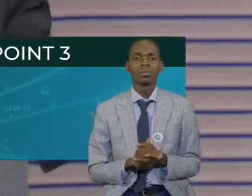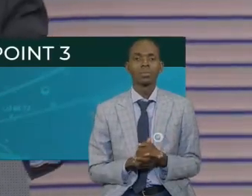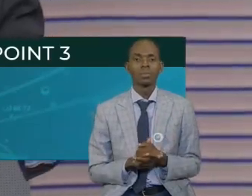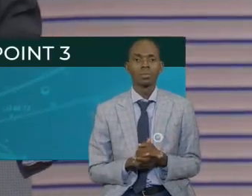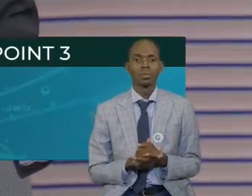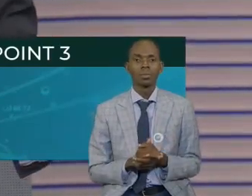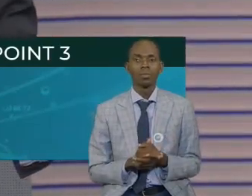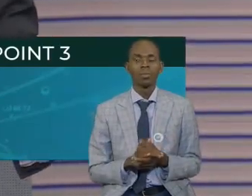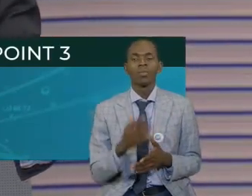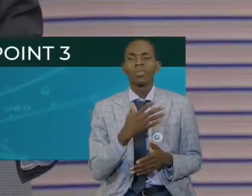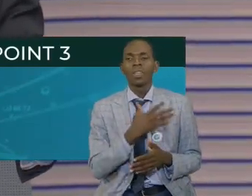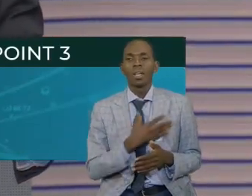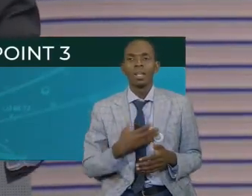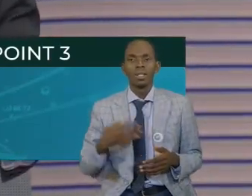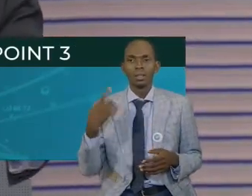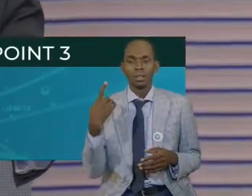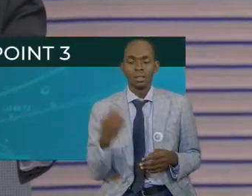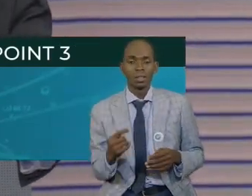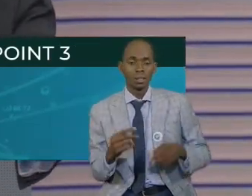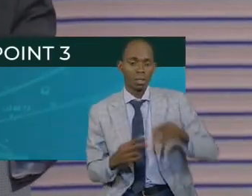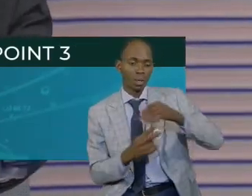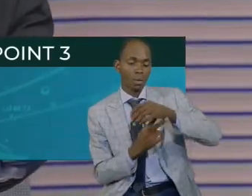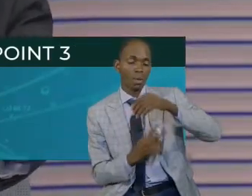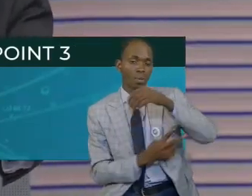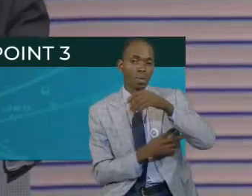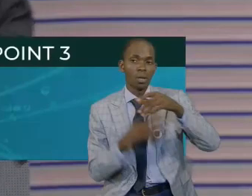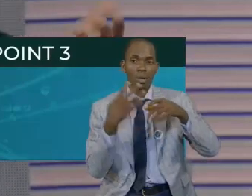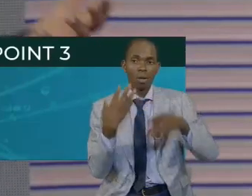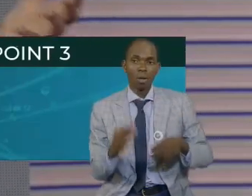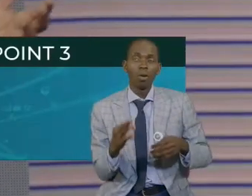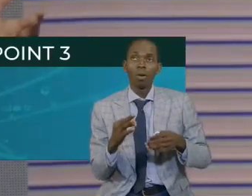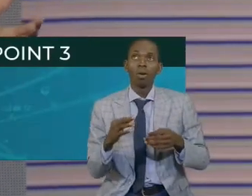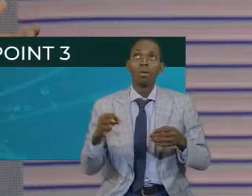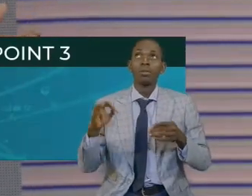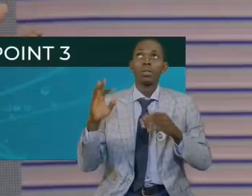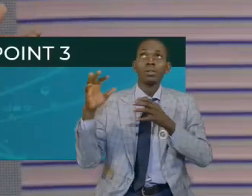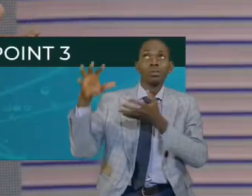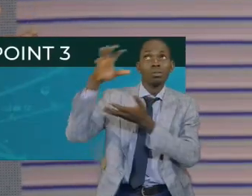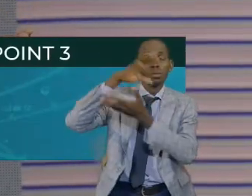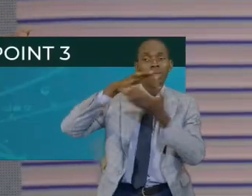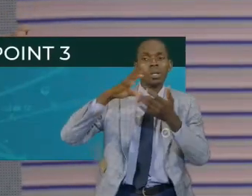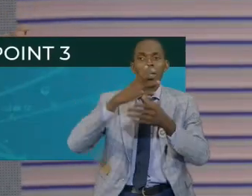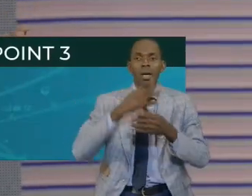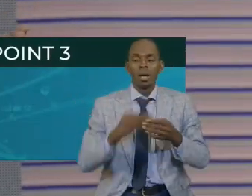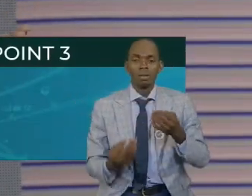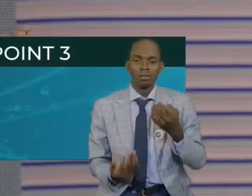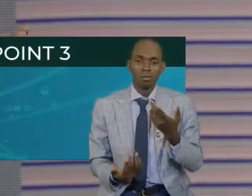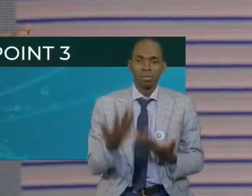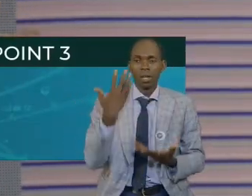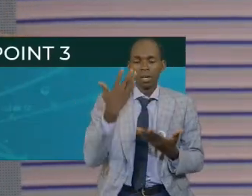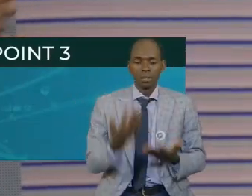And the pillar of cloud and pillar of fire rises up and they are ready to move.